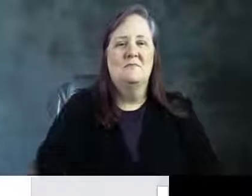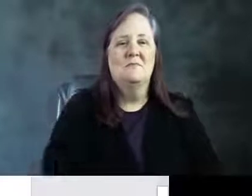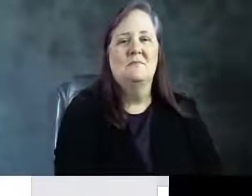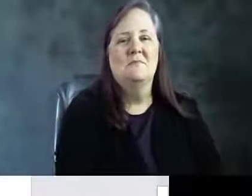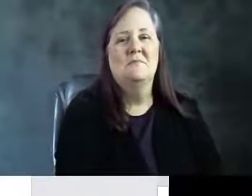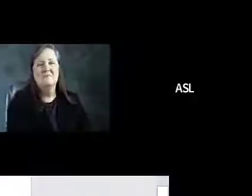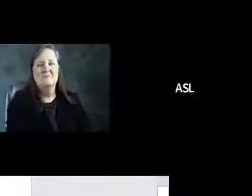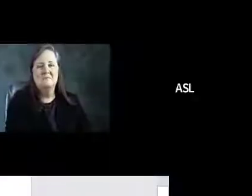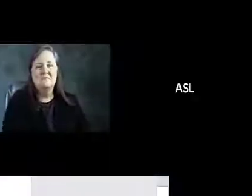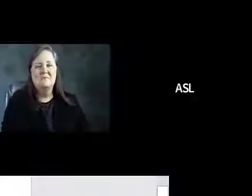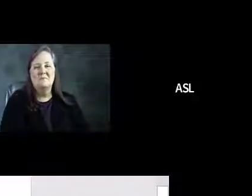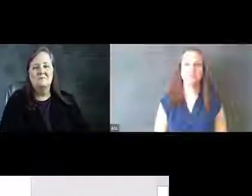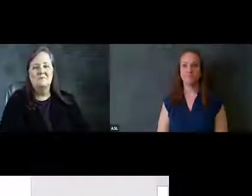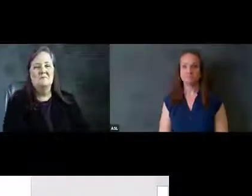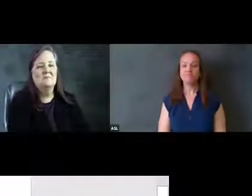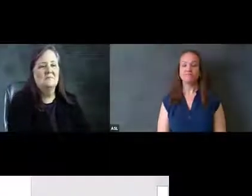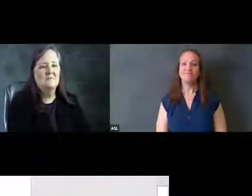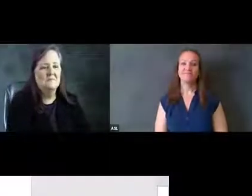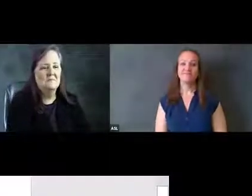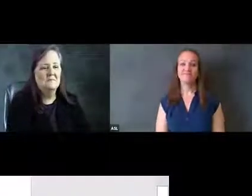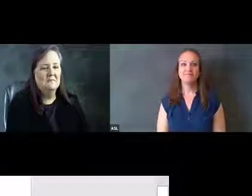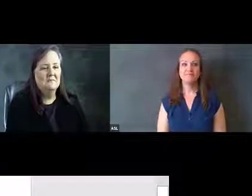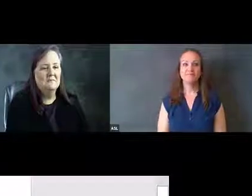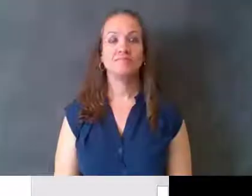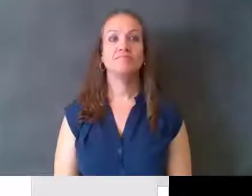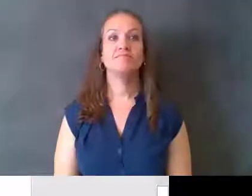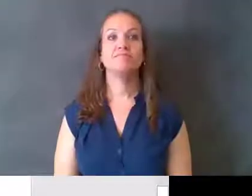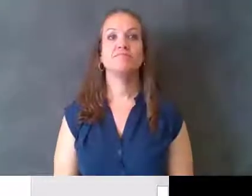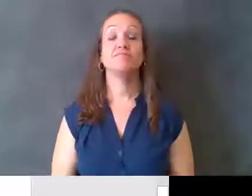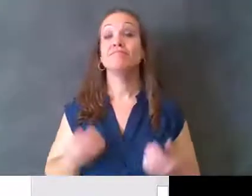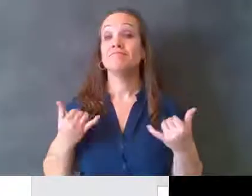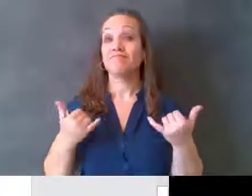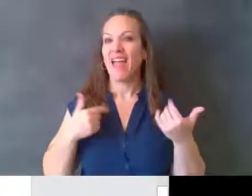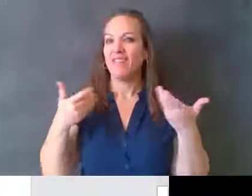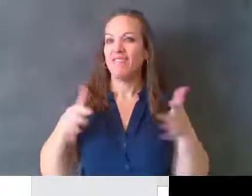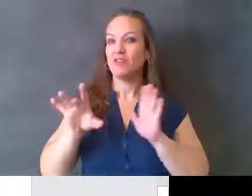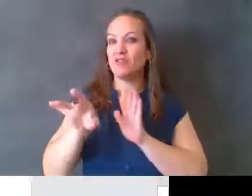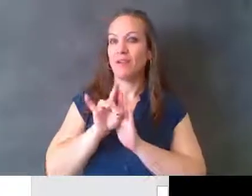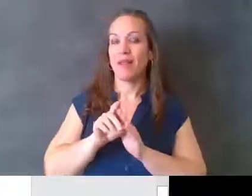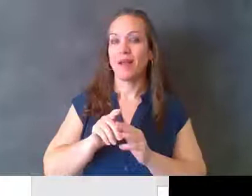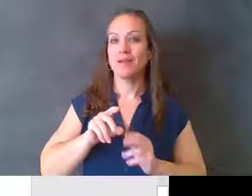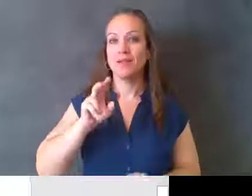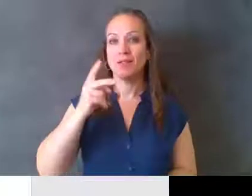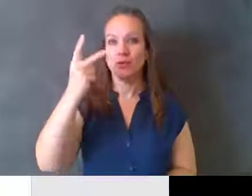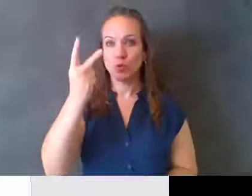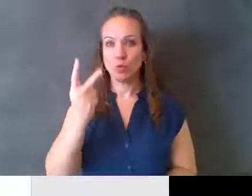Okay, so I went ahead and selected the 2x3 table.